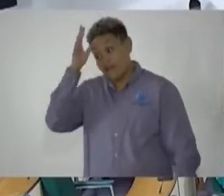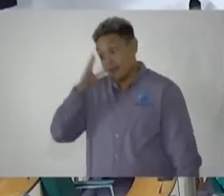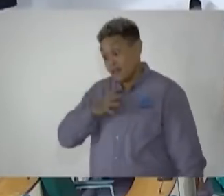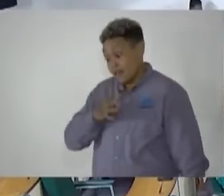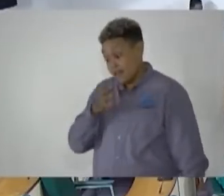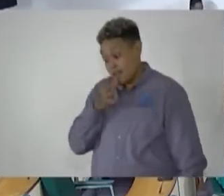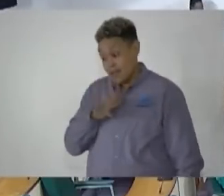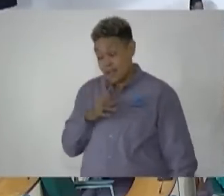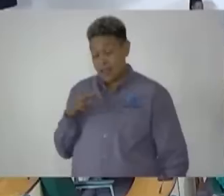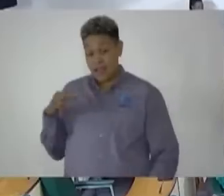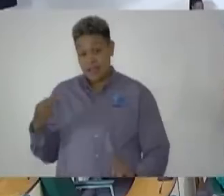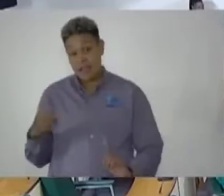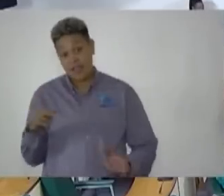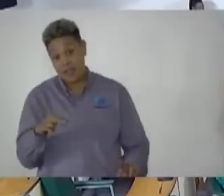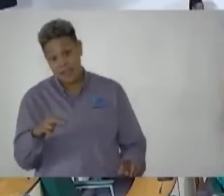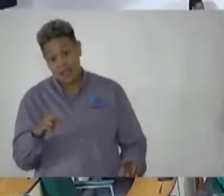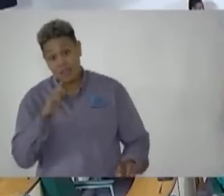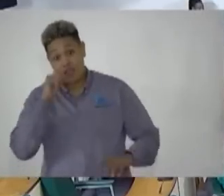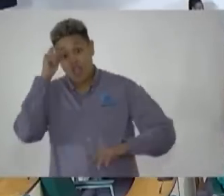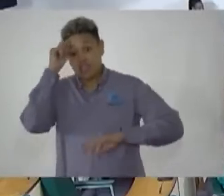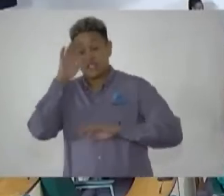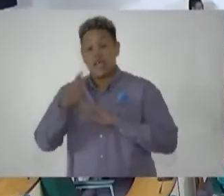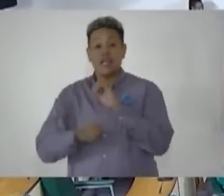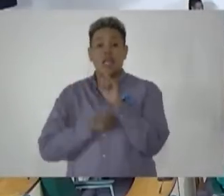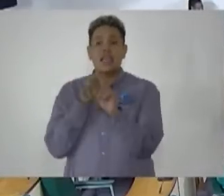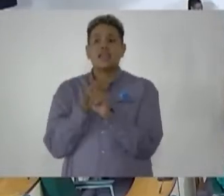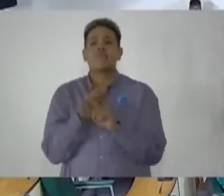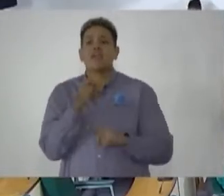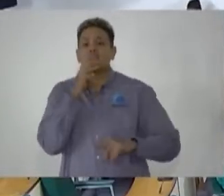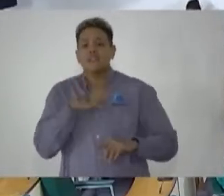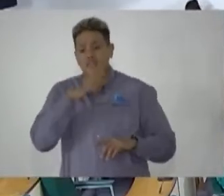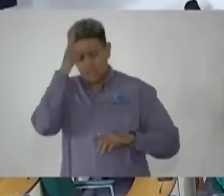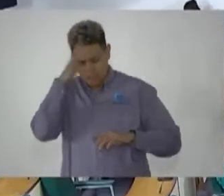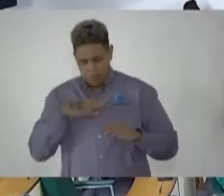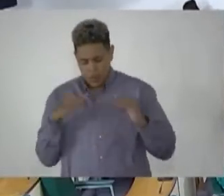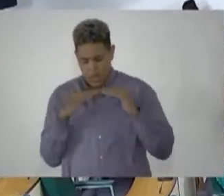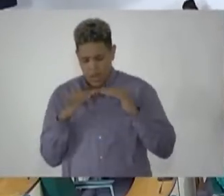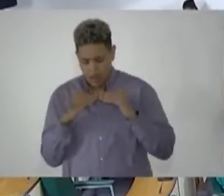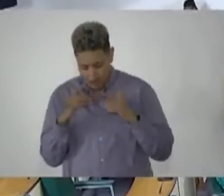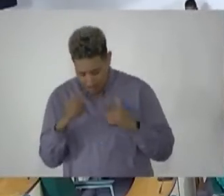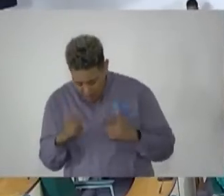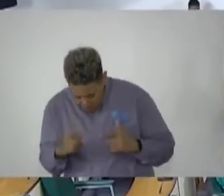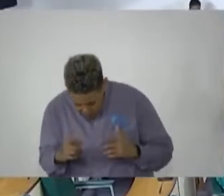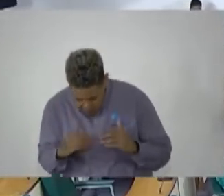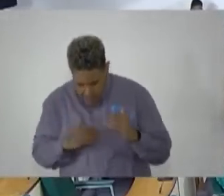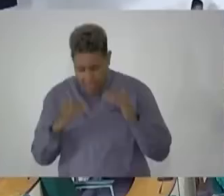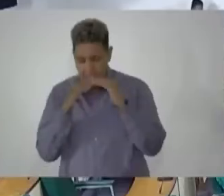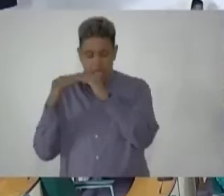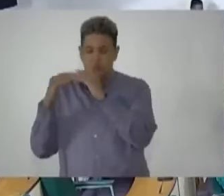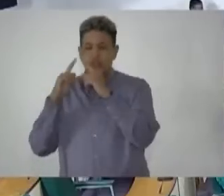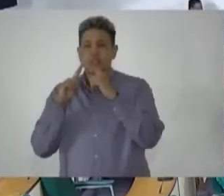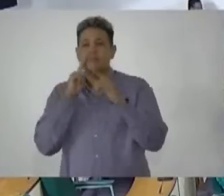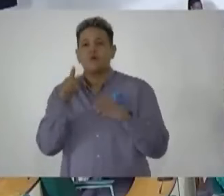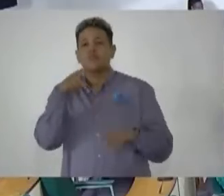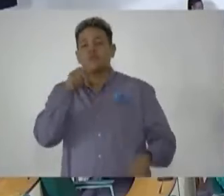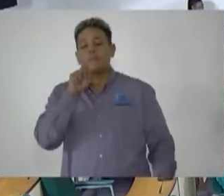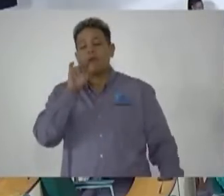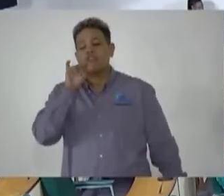perspective to understand their effect on gender equality, equity and